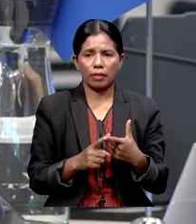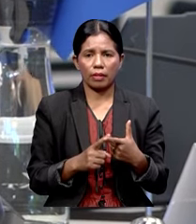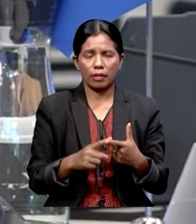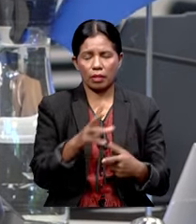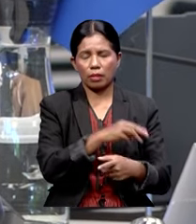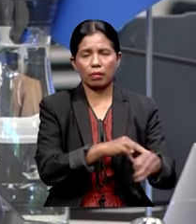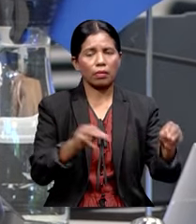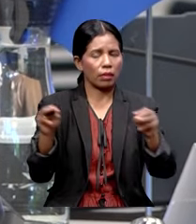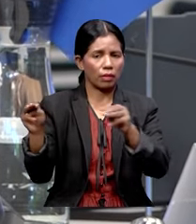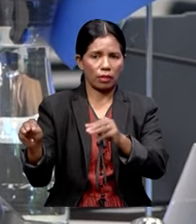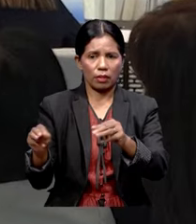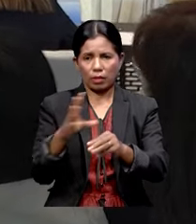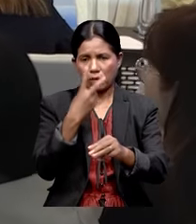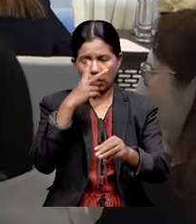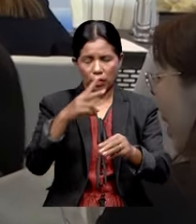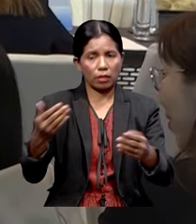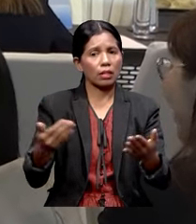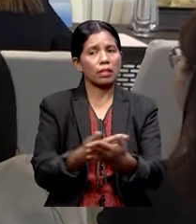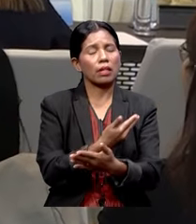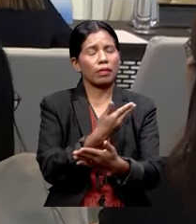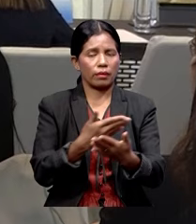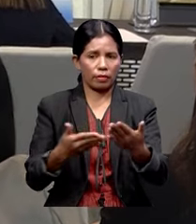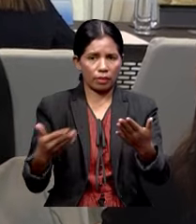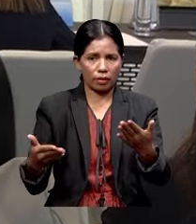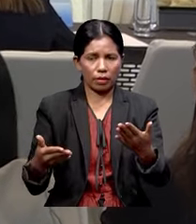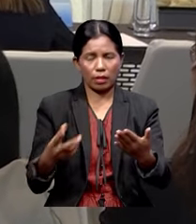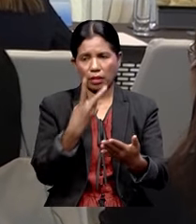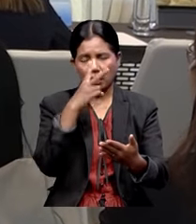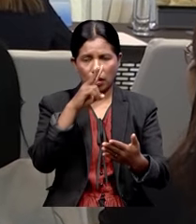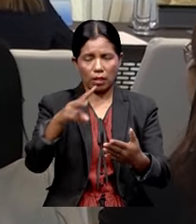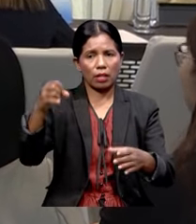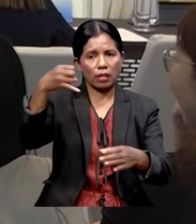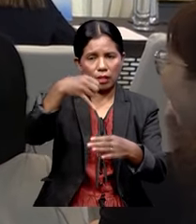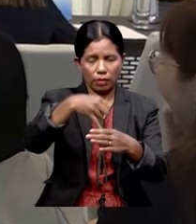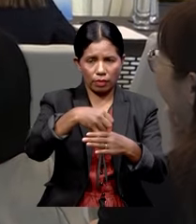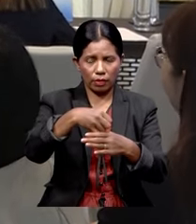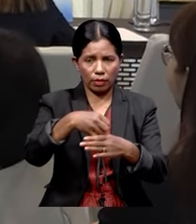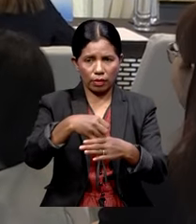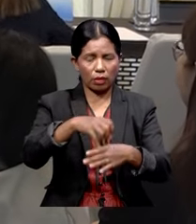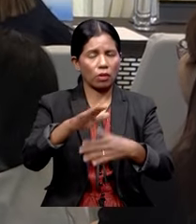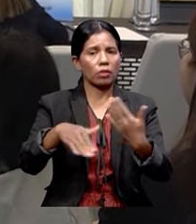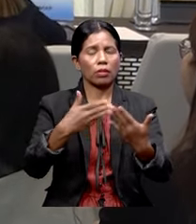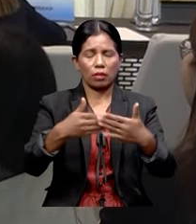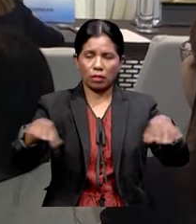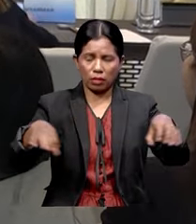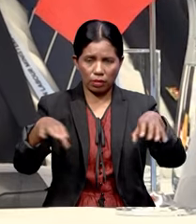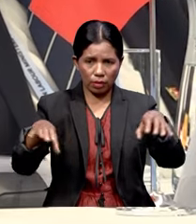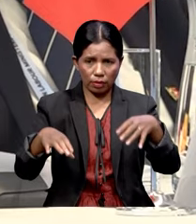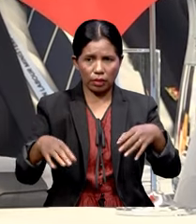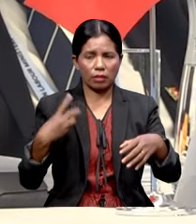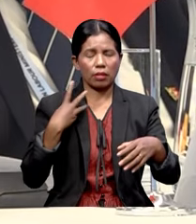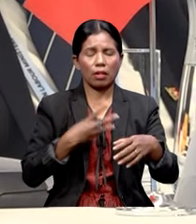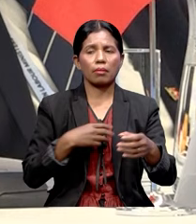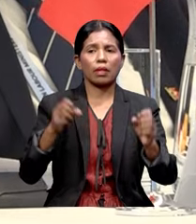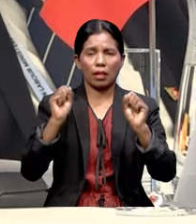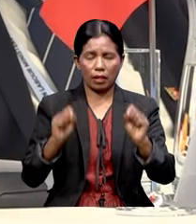mobility, embracing innovation, and addressing the evolving nature of work, we aim to